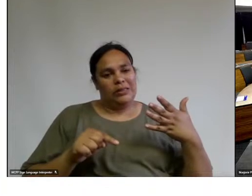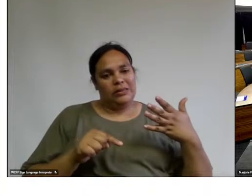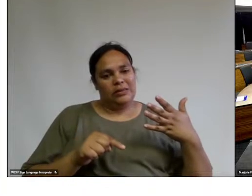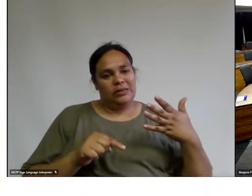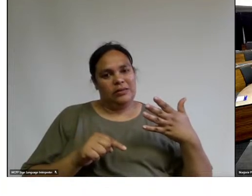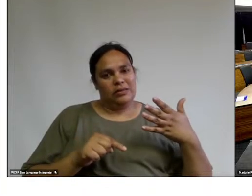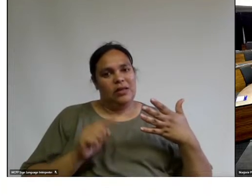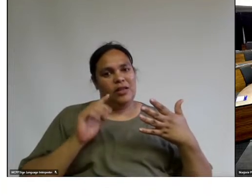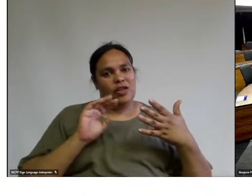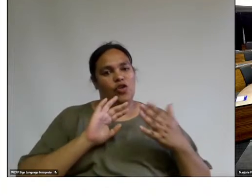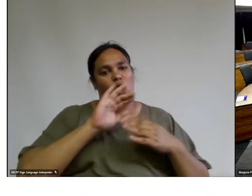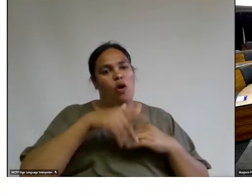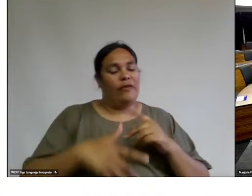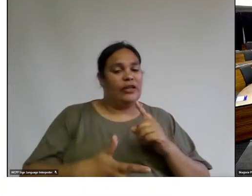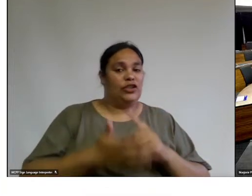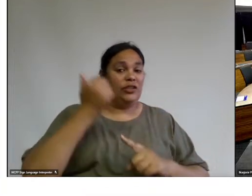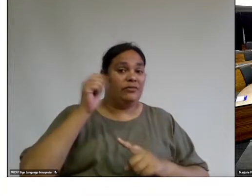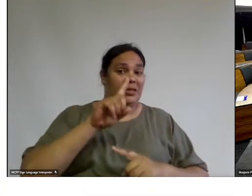an overachievement?